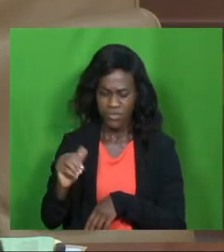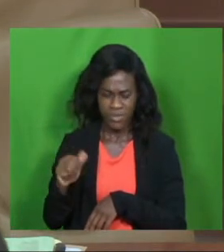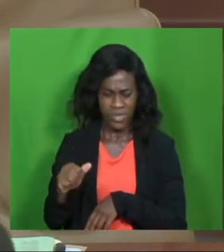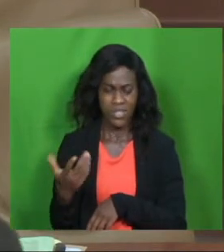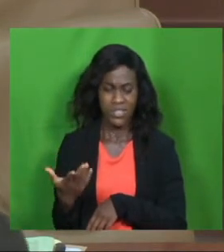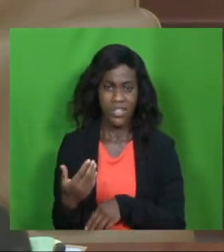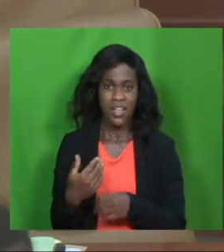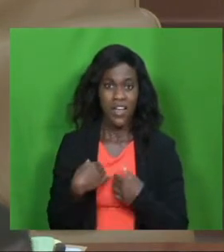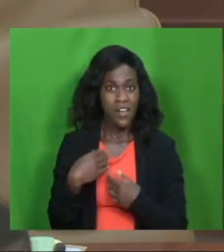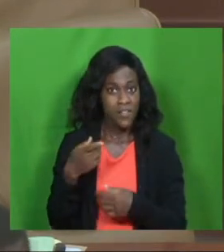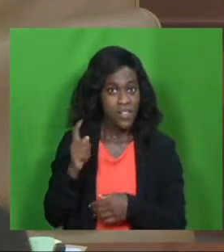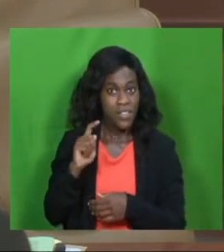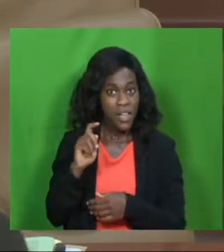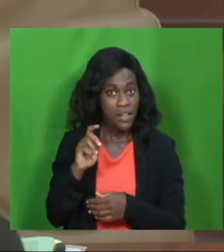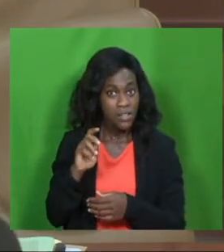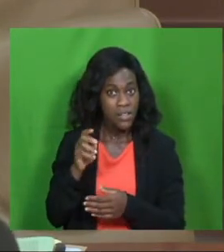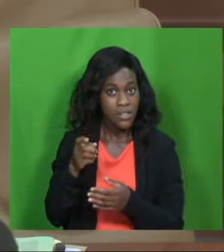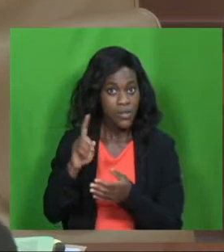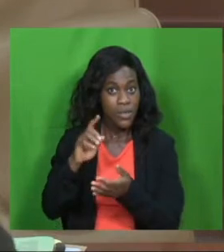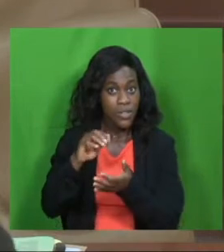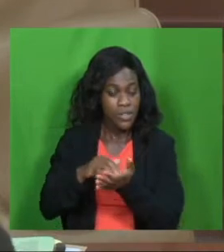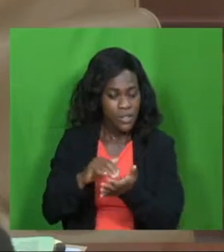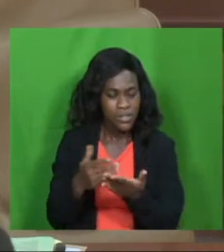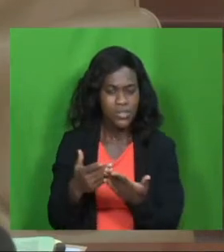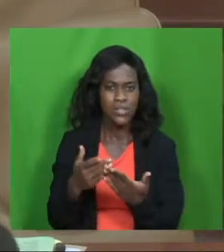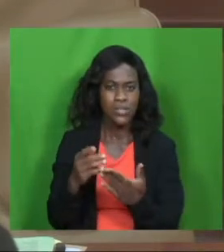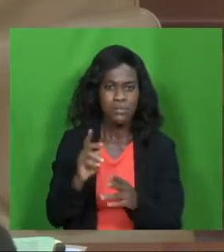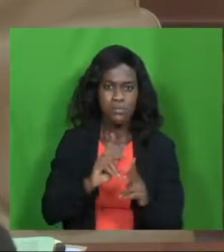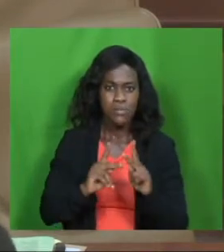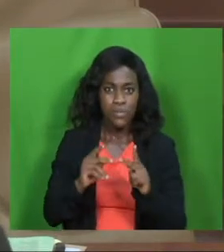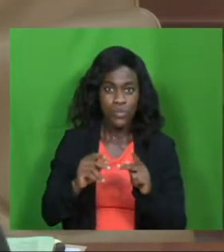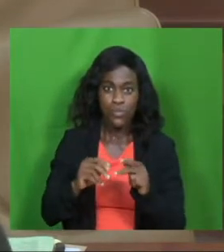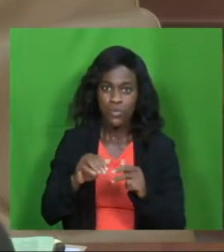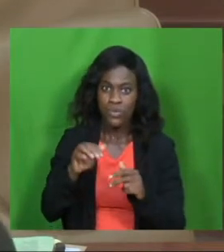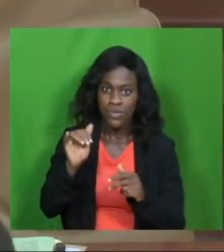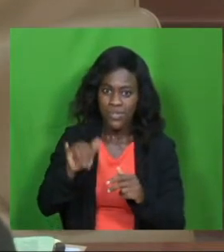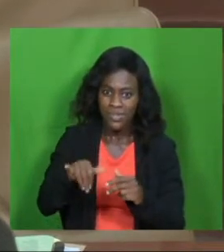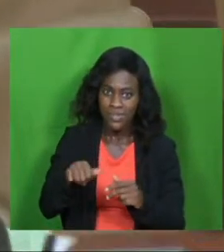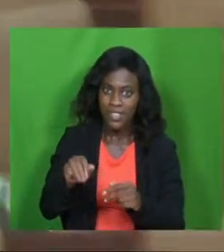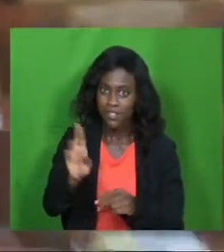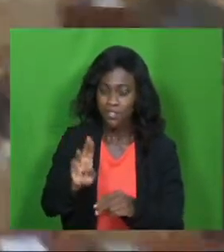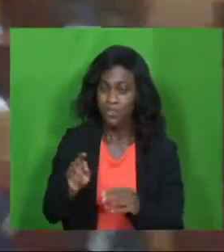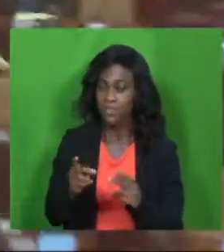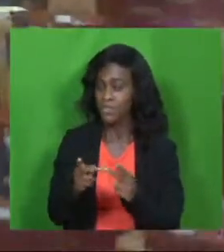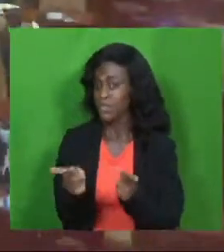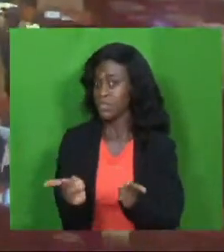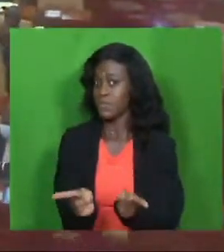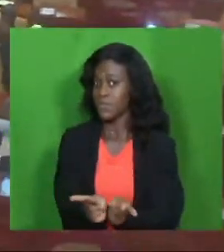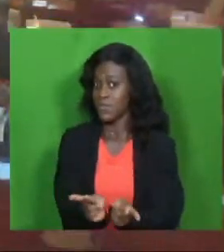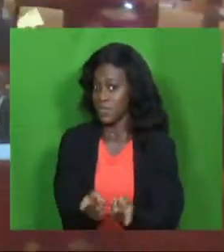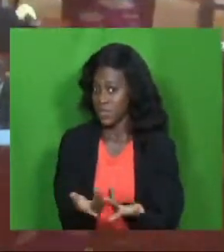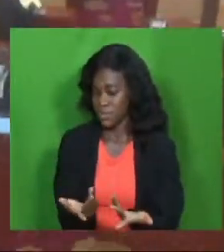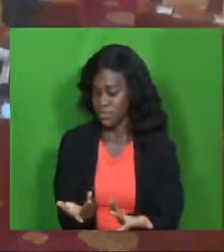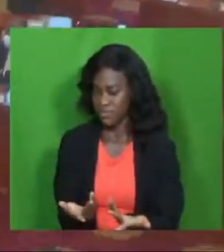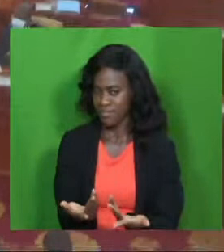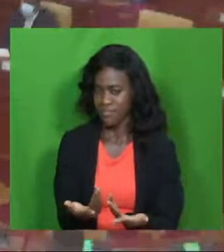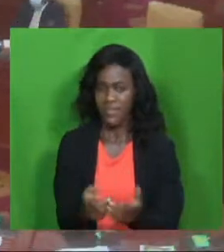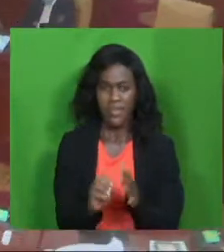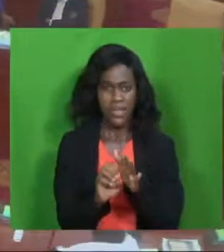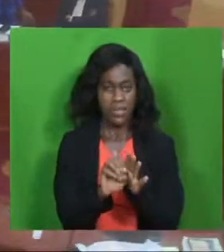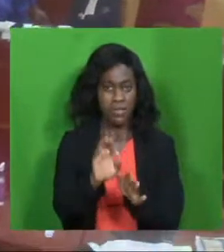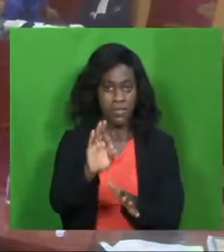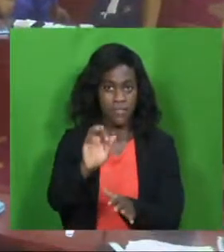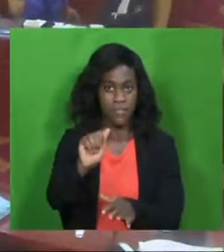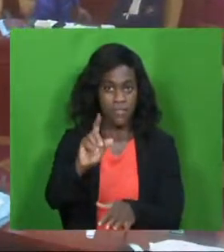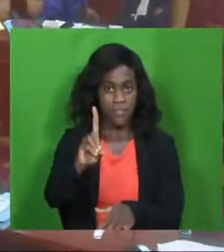1,000-seater capacity there. The one at Fadama, for example, because major social events